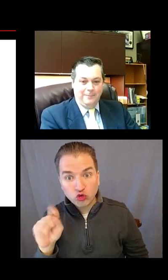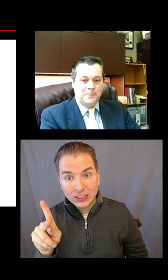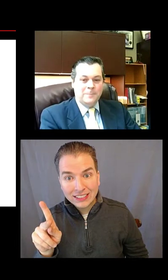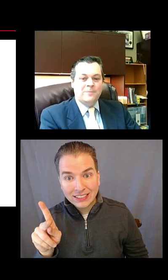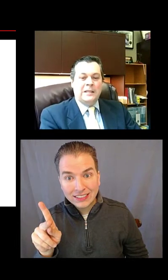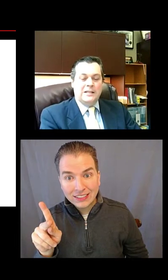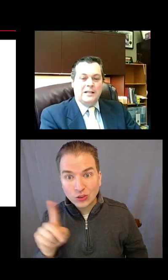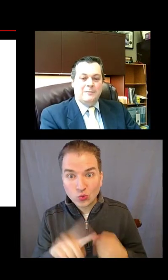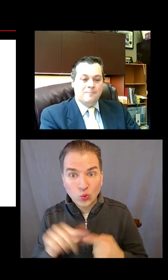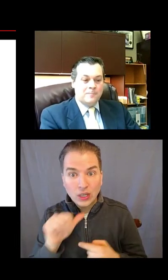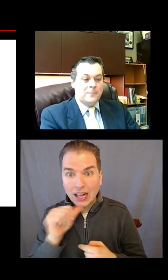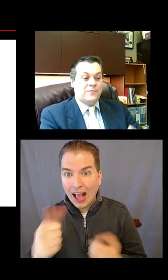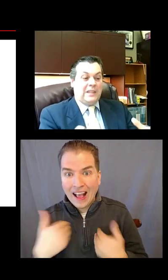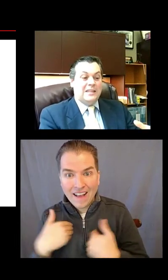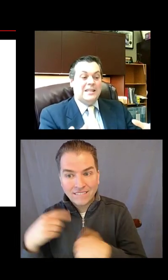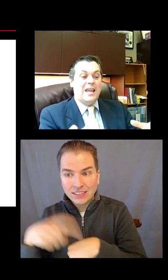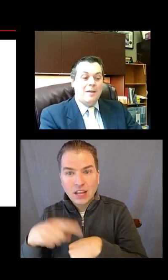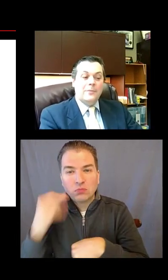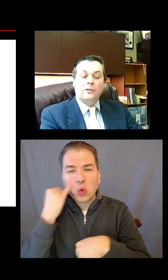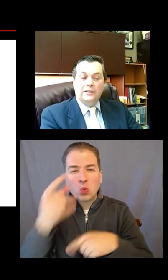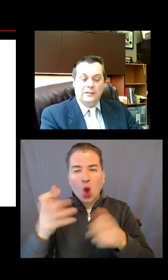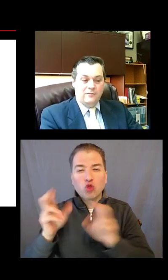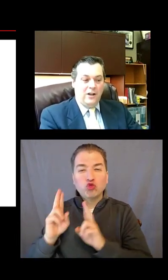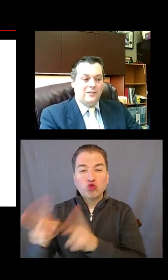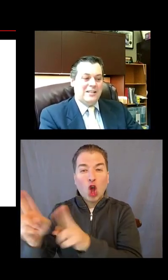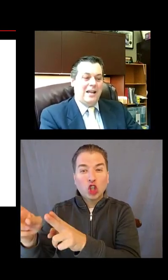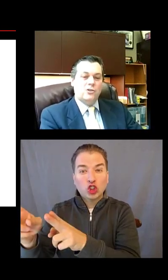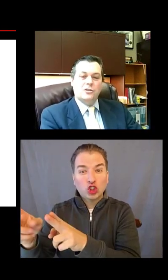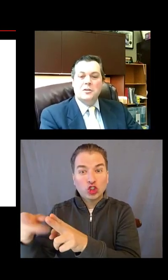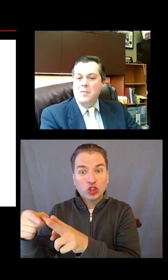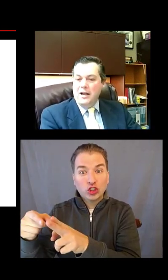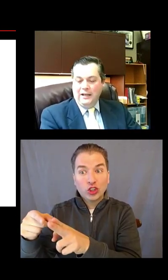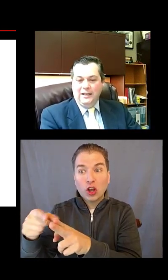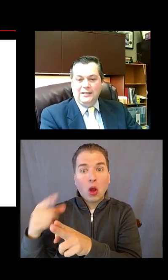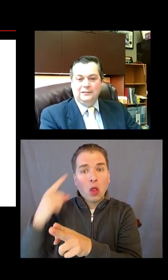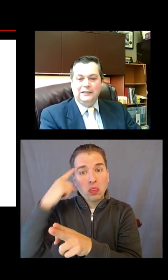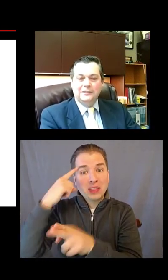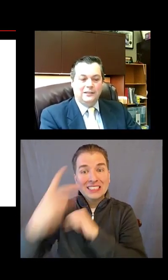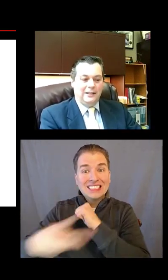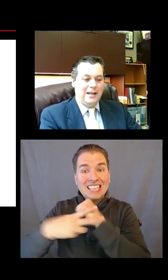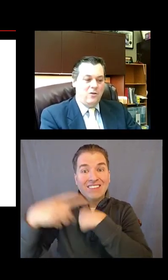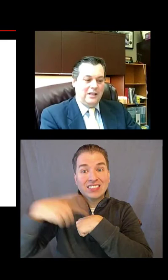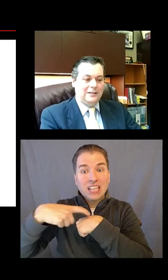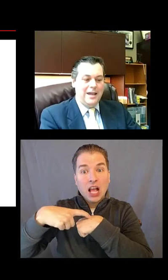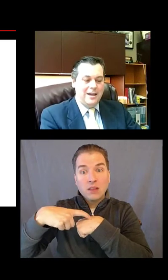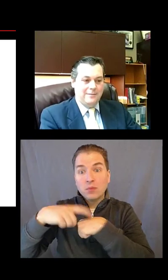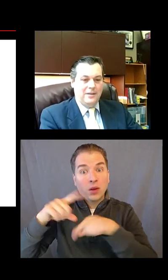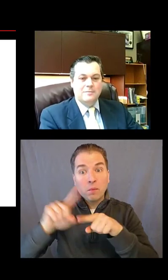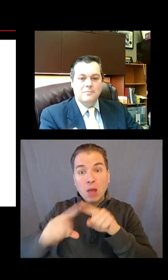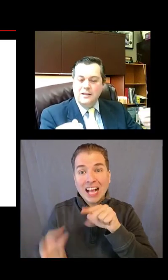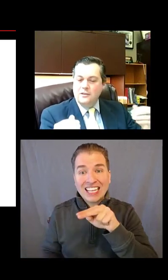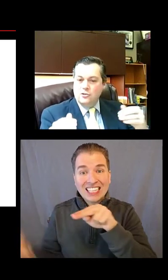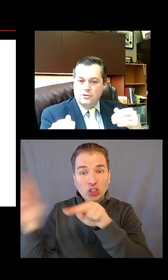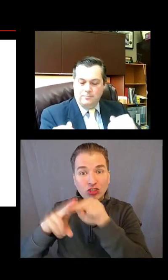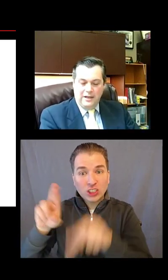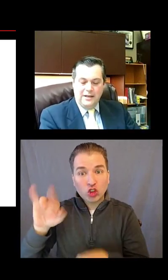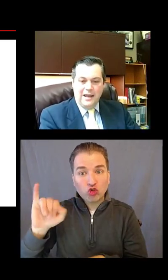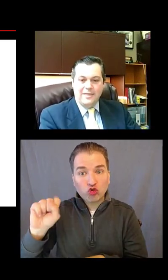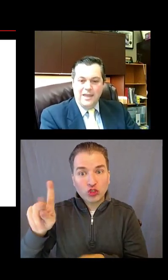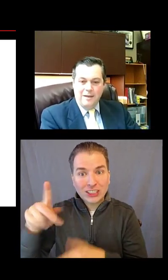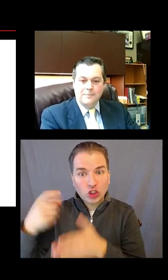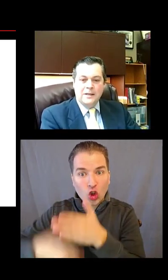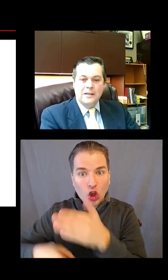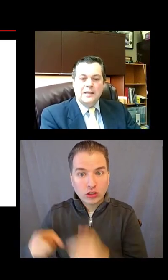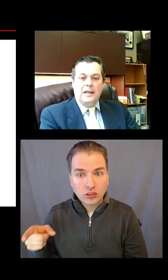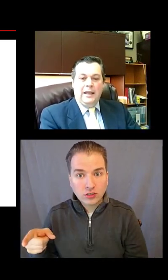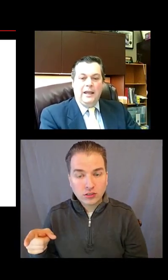the time? The capital that is involved is not just the money, it's the legal and accounting time and the money that you're spending